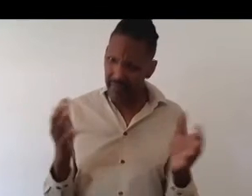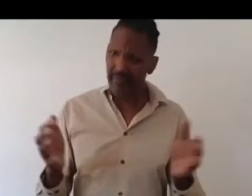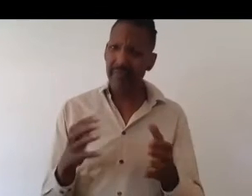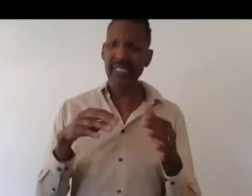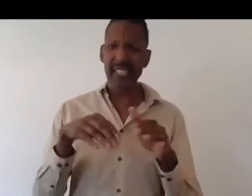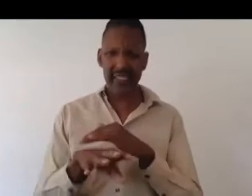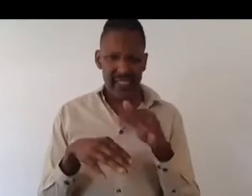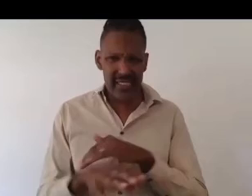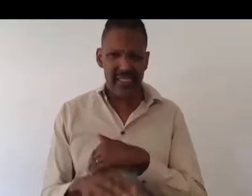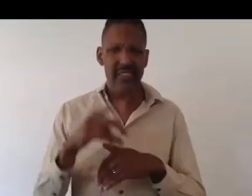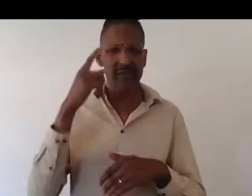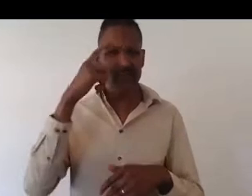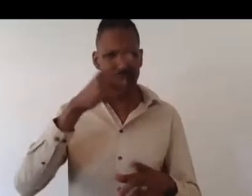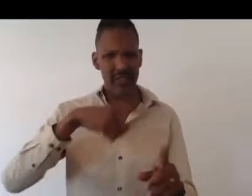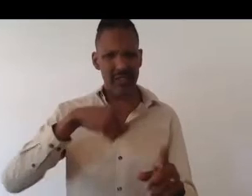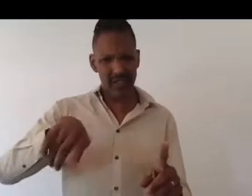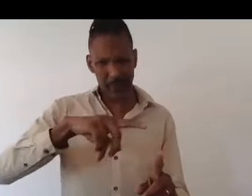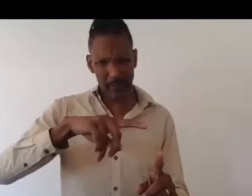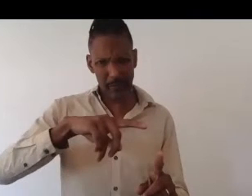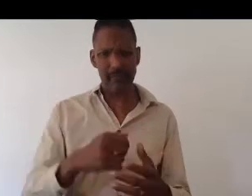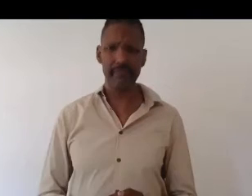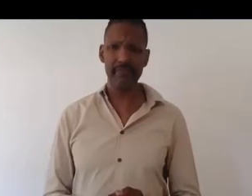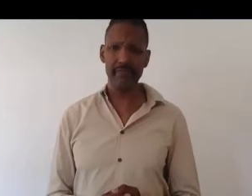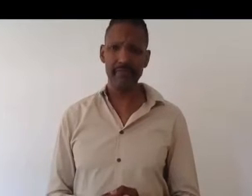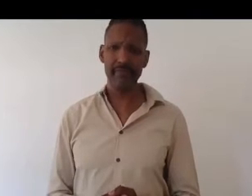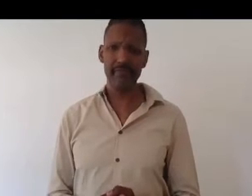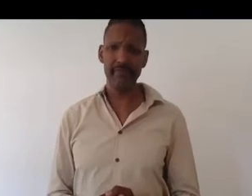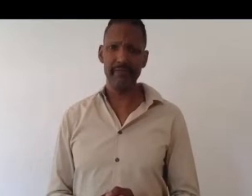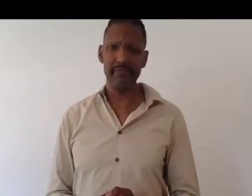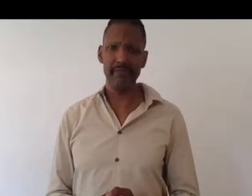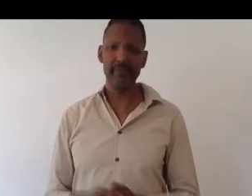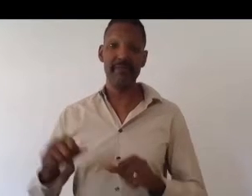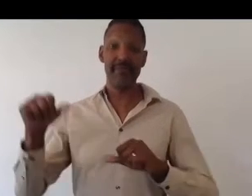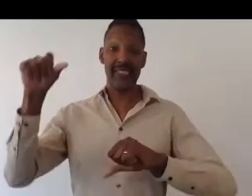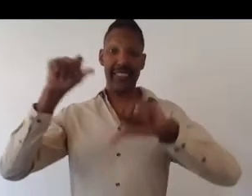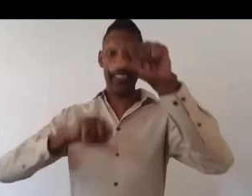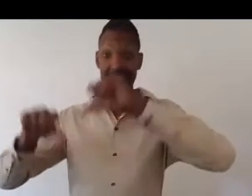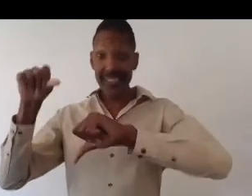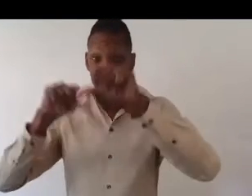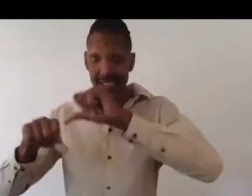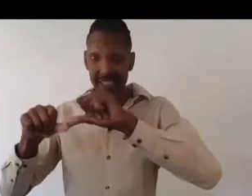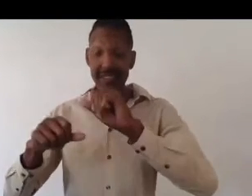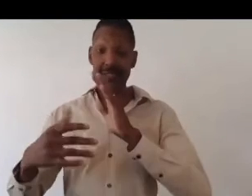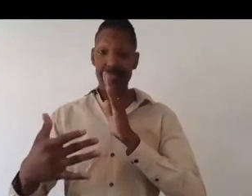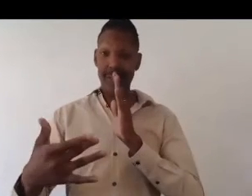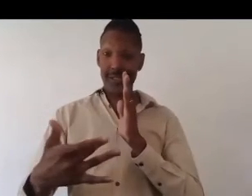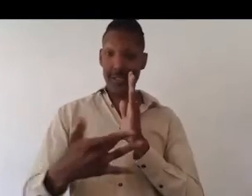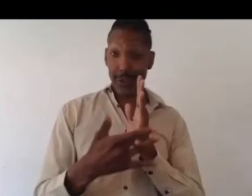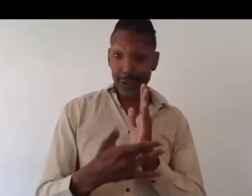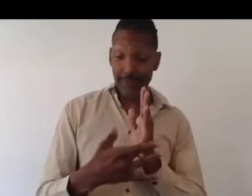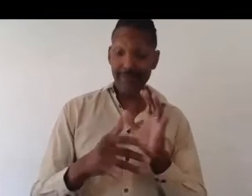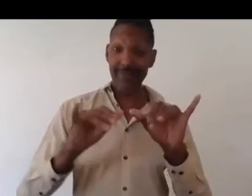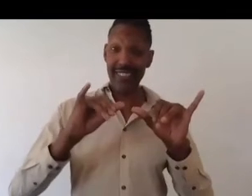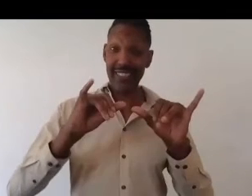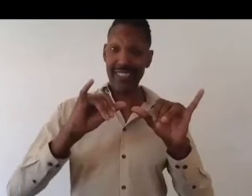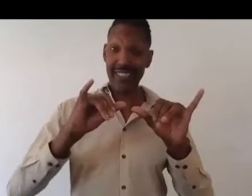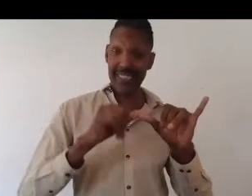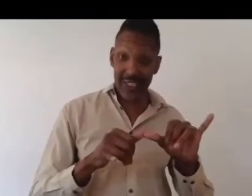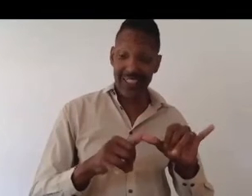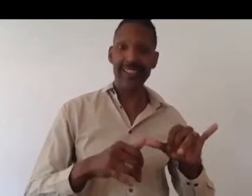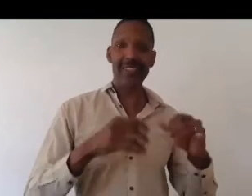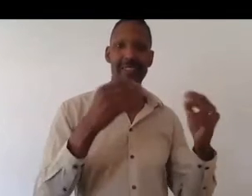an acronym for science, technology, engineering, and math, which each have their own histories, right? Science has a long